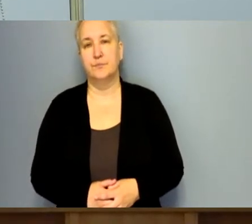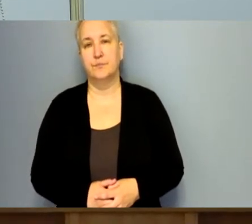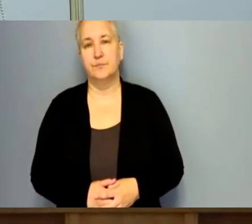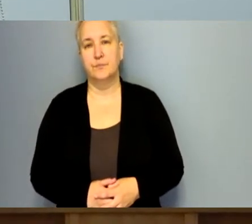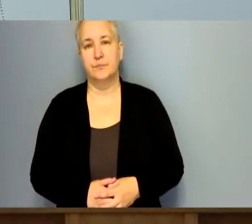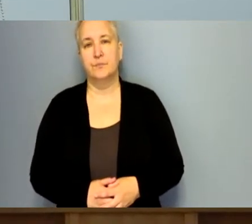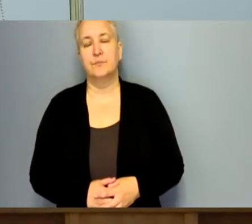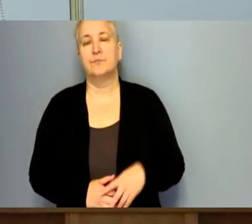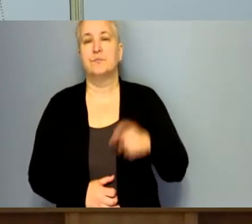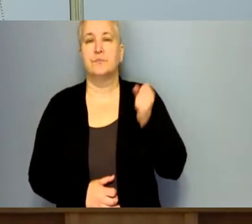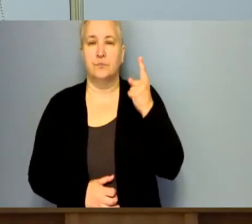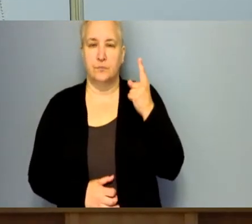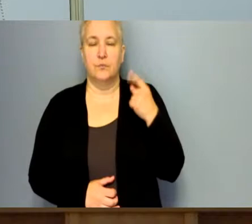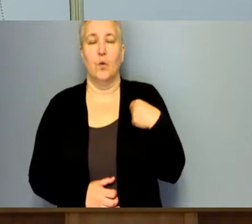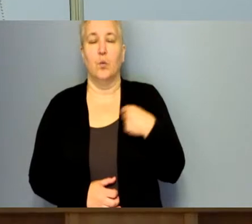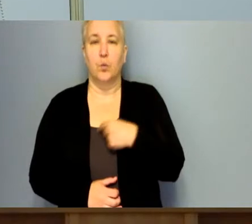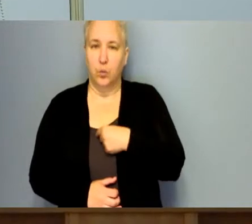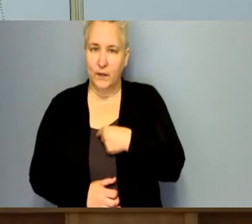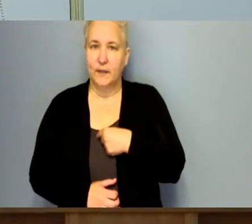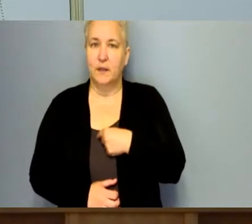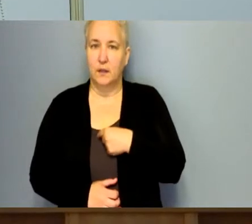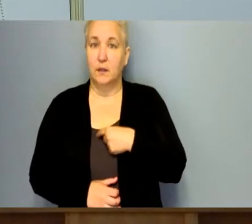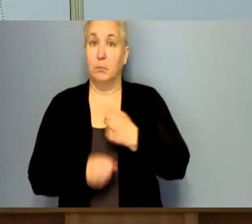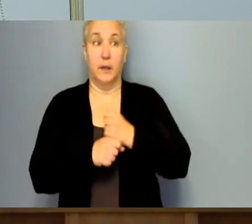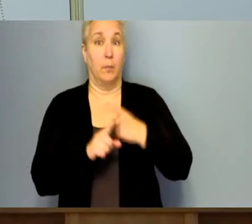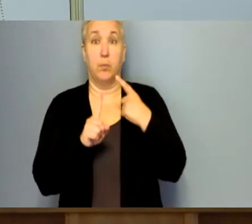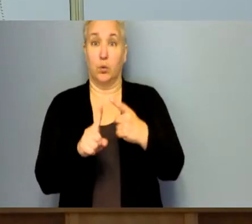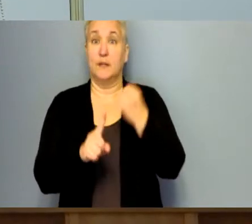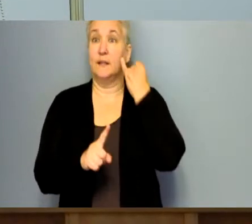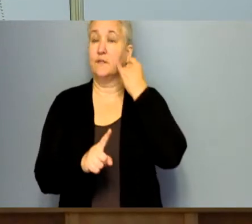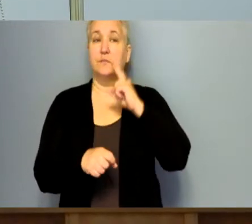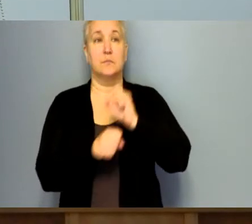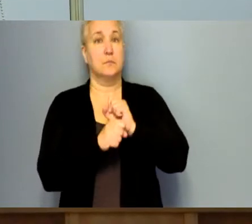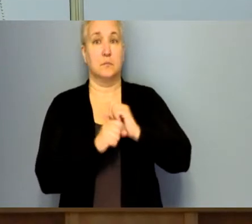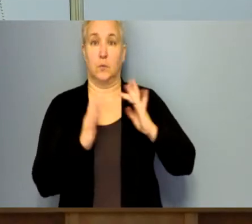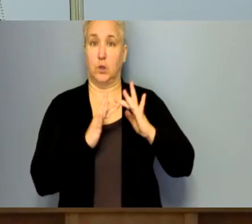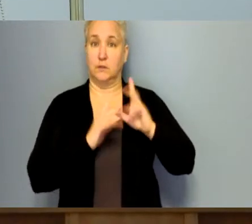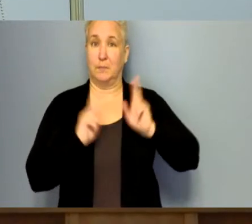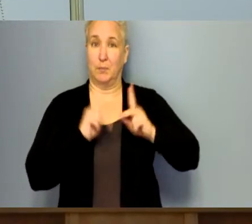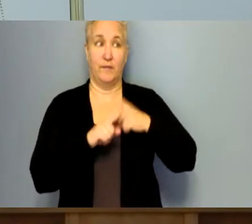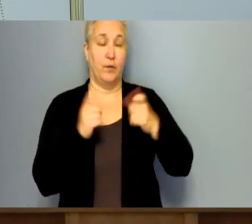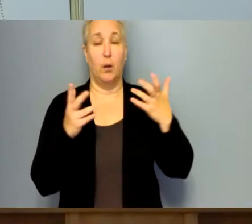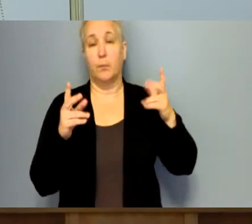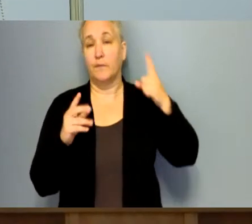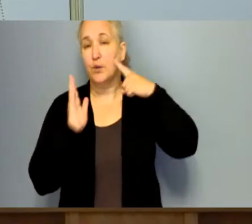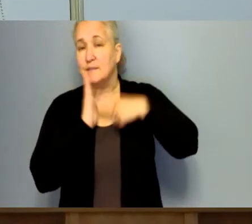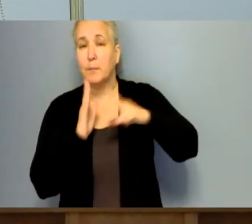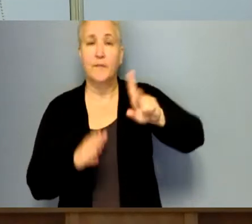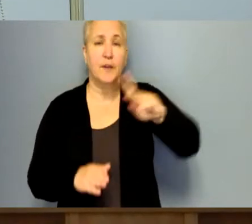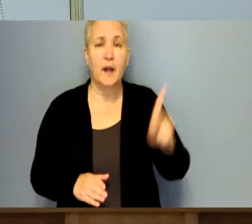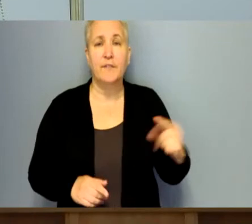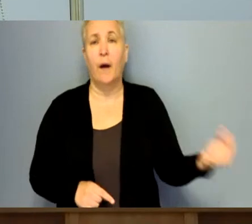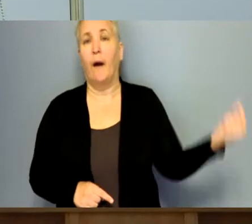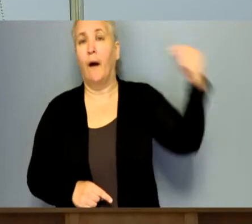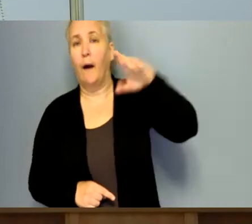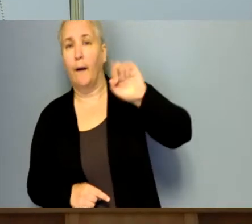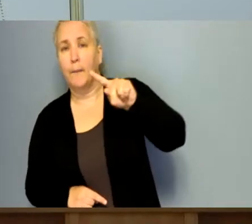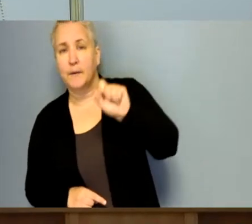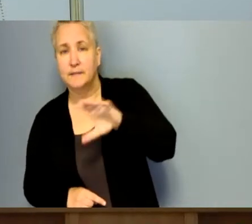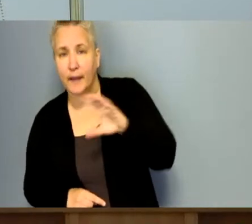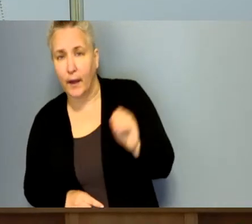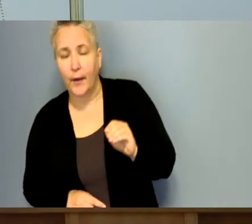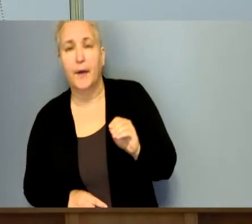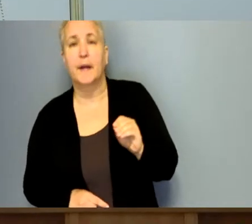We do make a point, if we do come in contact with people from, let's say, Philadelphia, for example, who come to Bucks County,